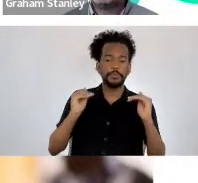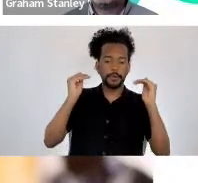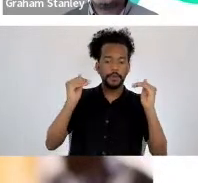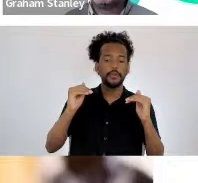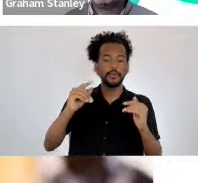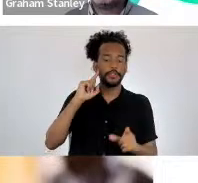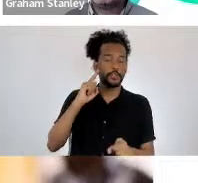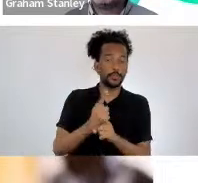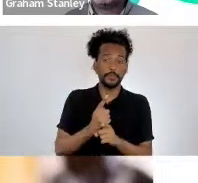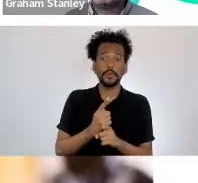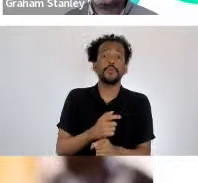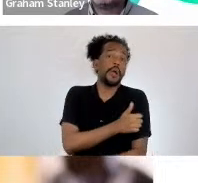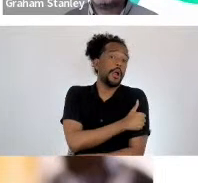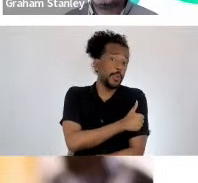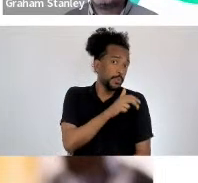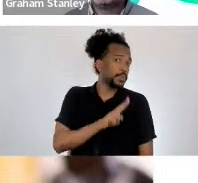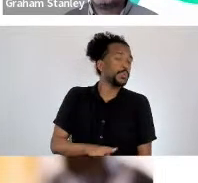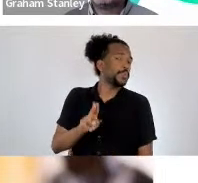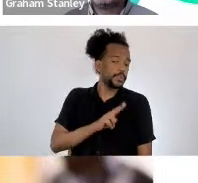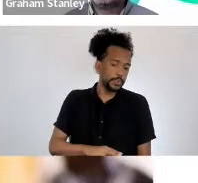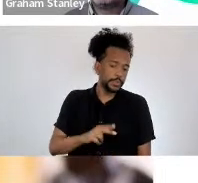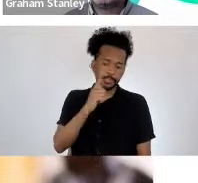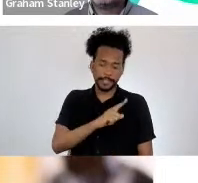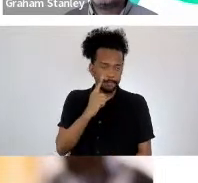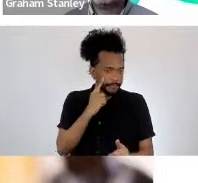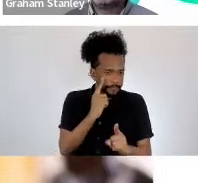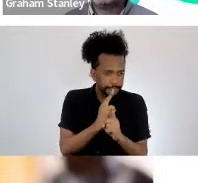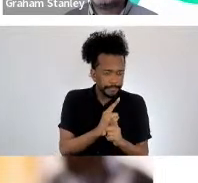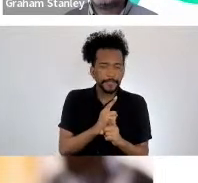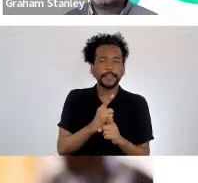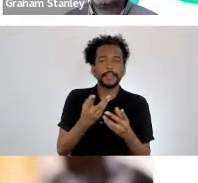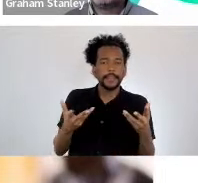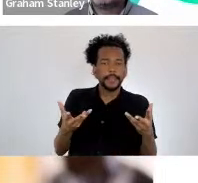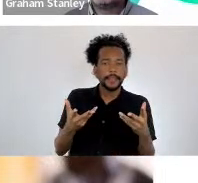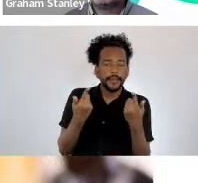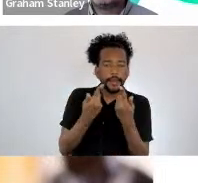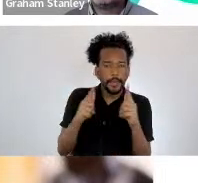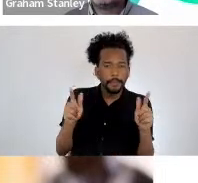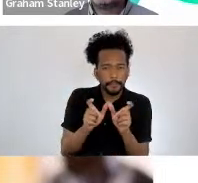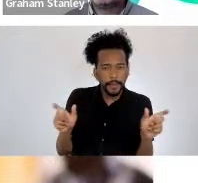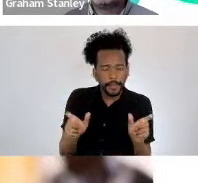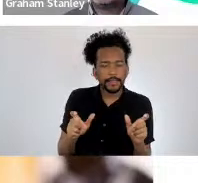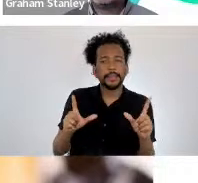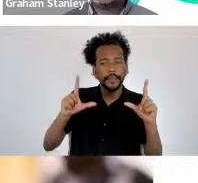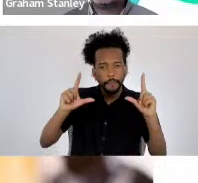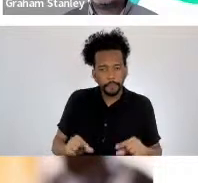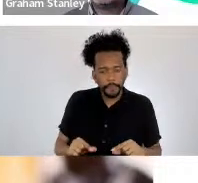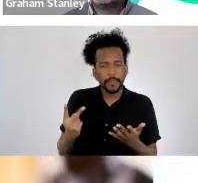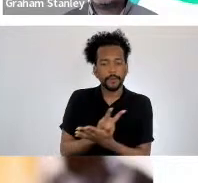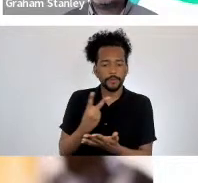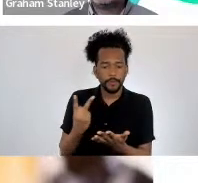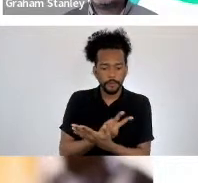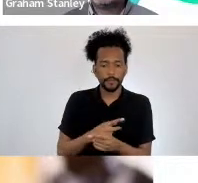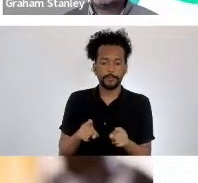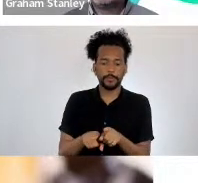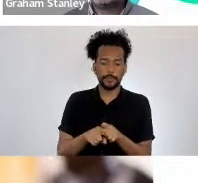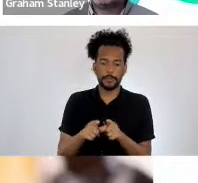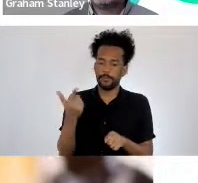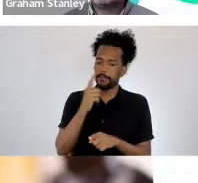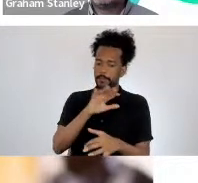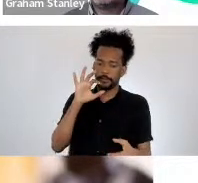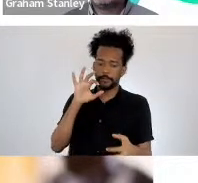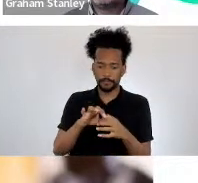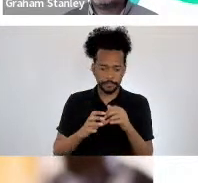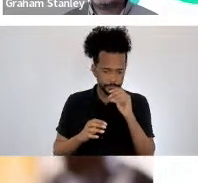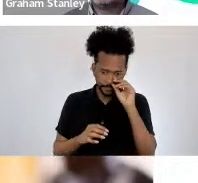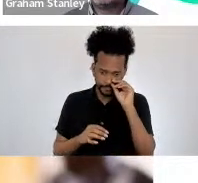made fewer grammatical errors and they wrote with more lexical variation than learners who didn't. And there was an interesting study by Chon et al.